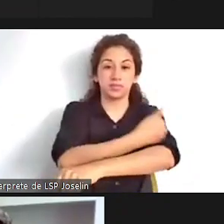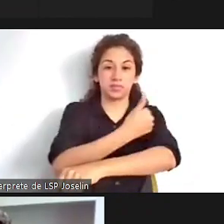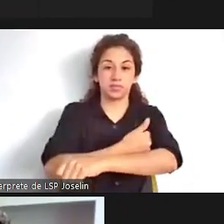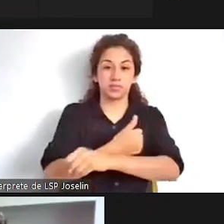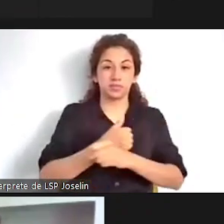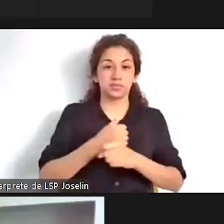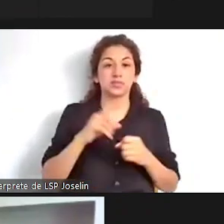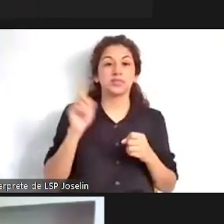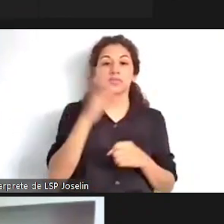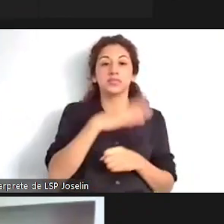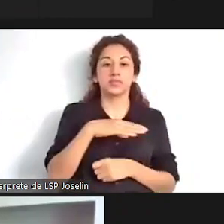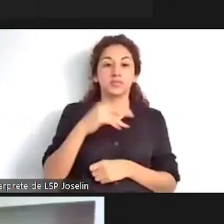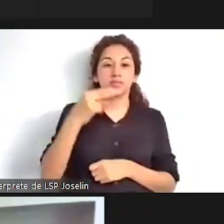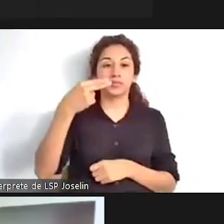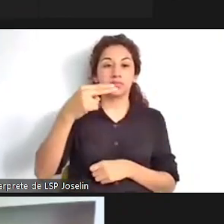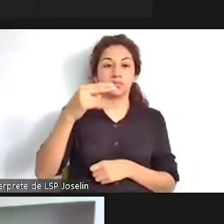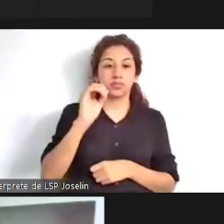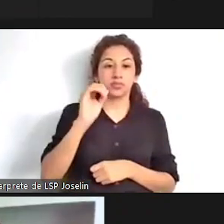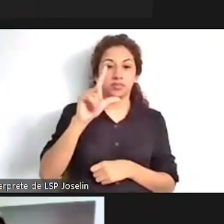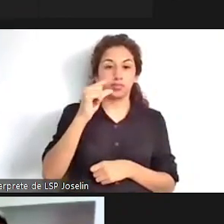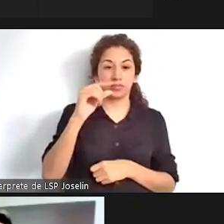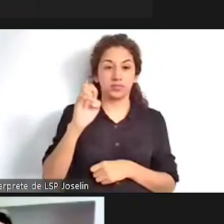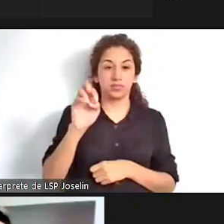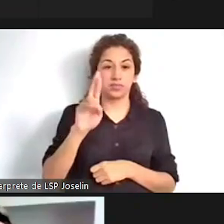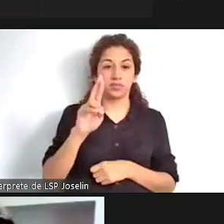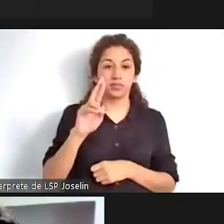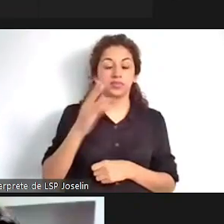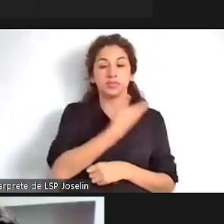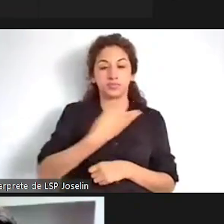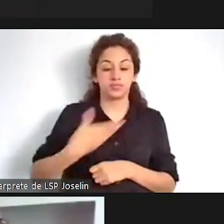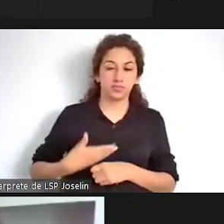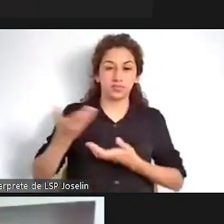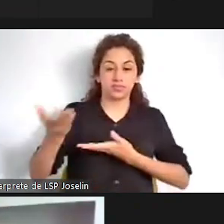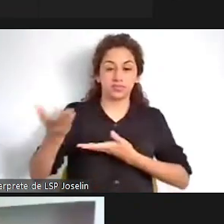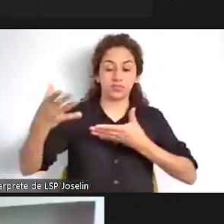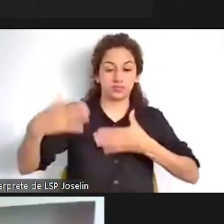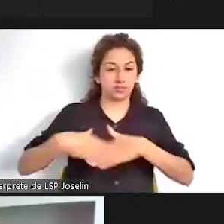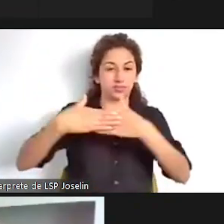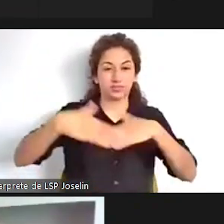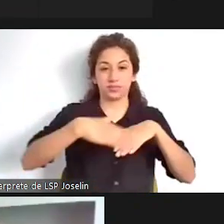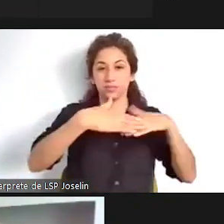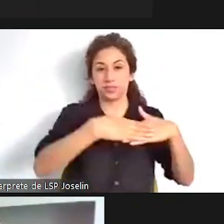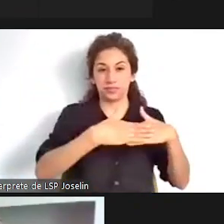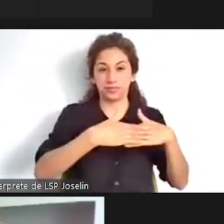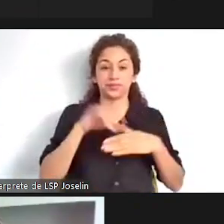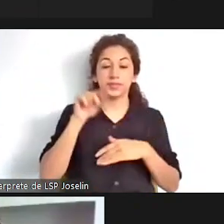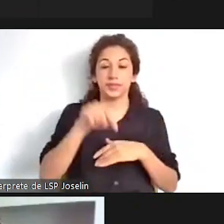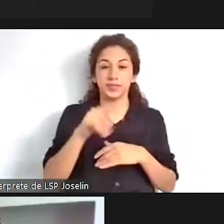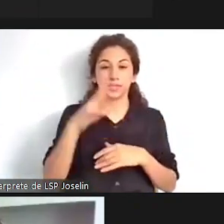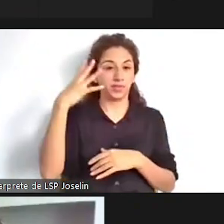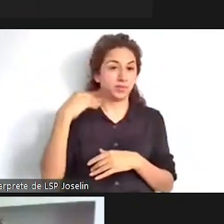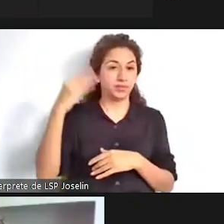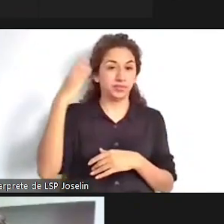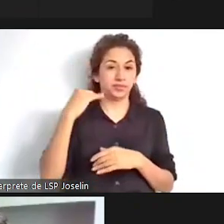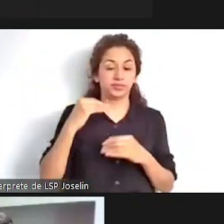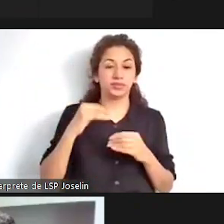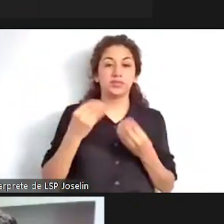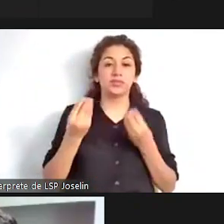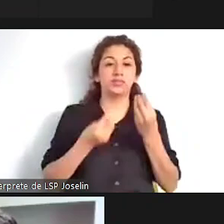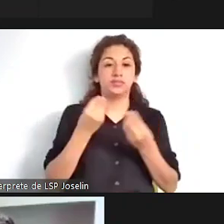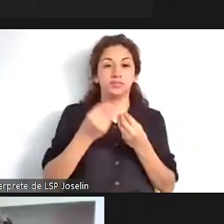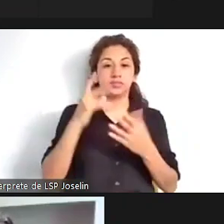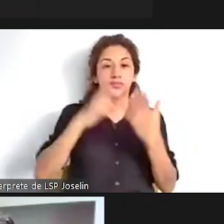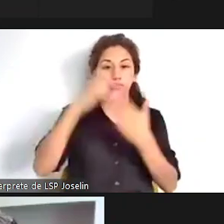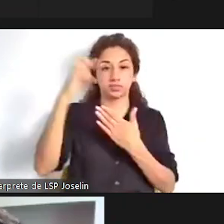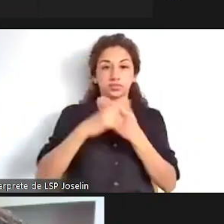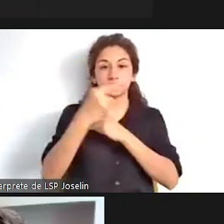society and for hunger the relationship between governments that is a relationship that would link us